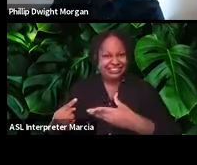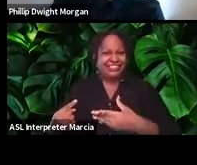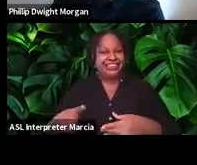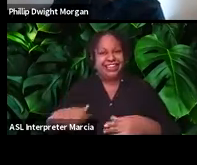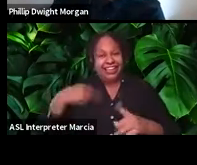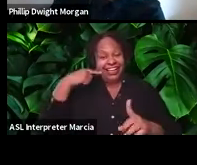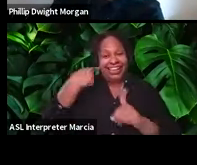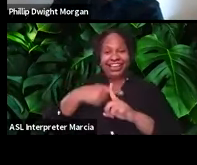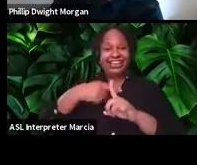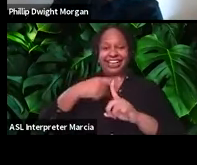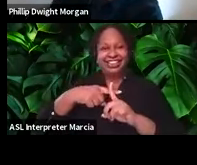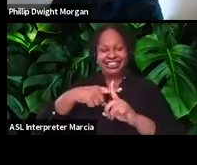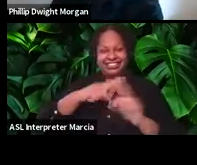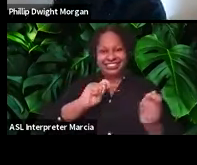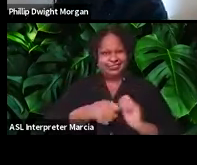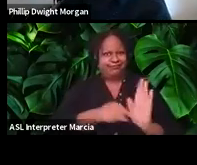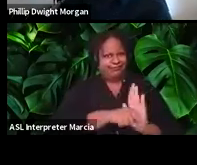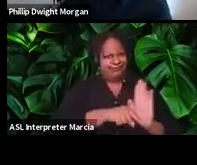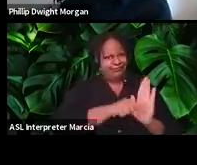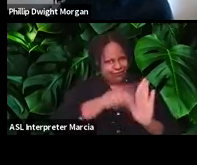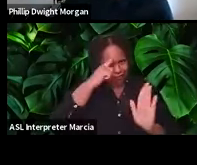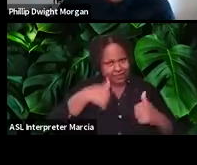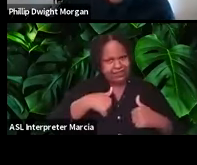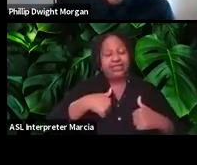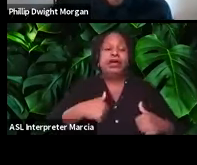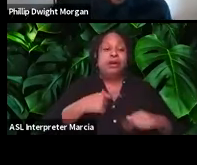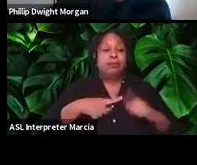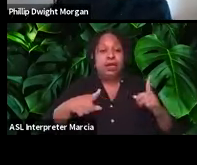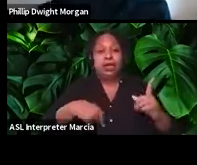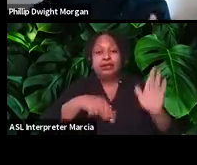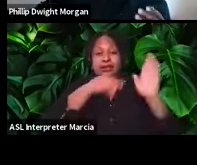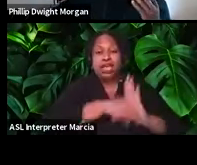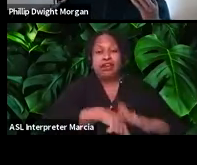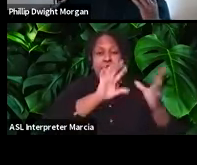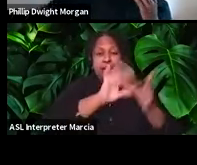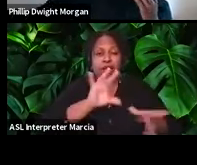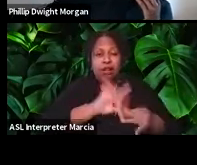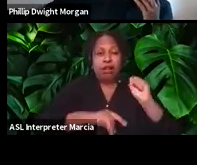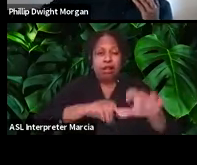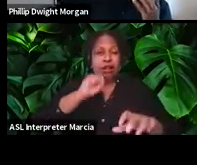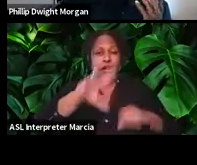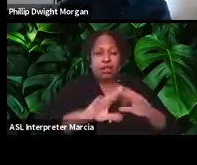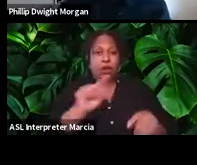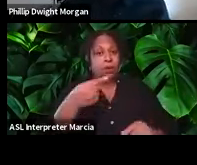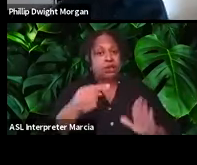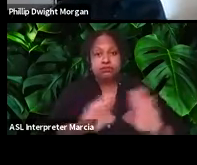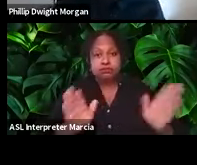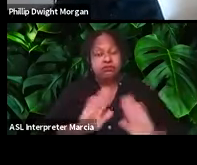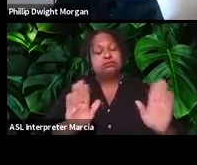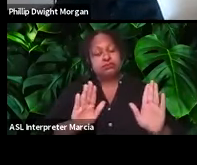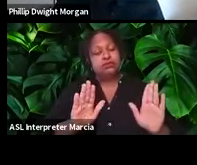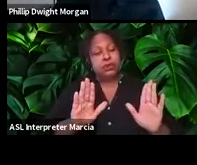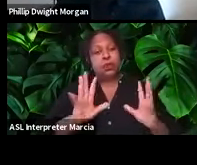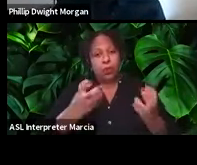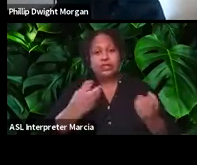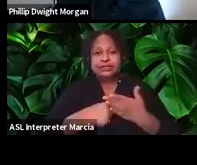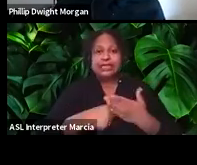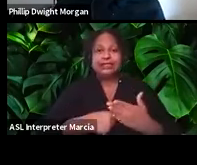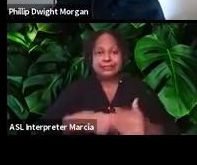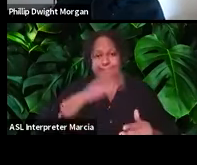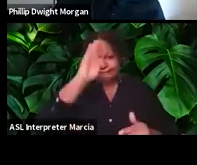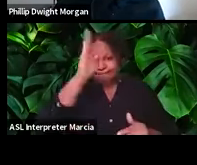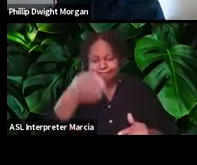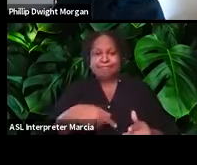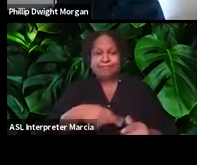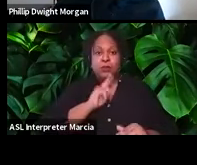you'd be holding. But I don't want to be pessimistic. I want to be like, I want to be realistic and